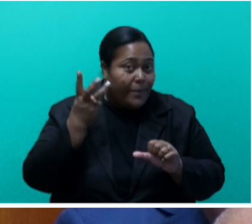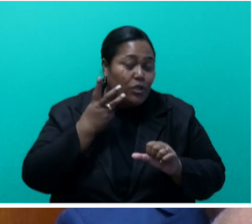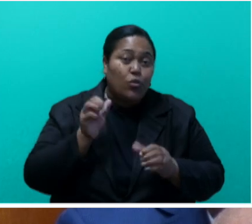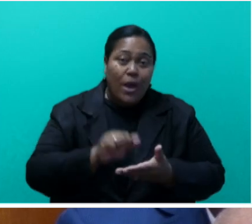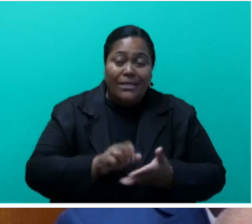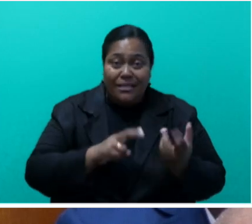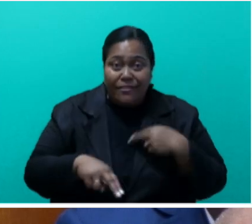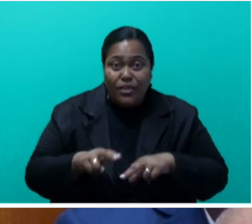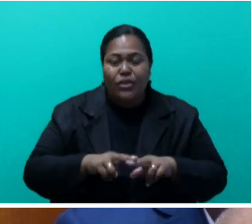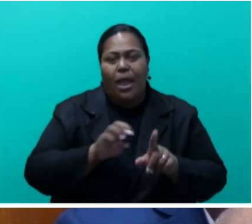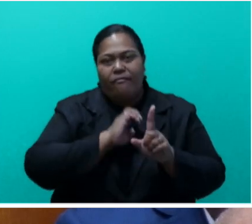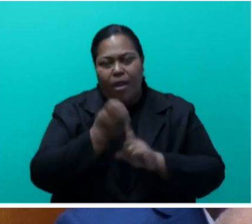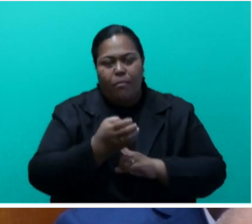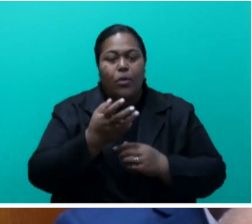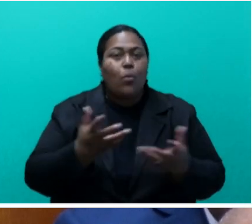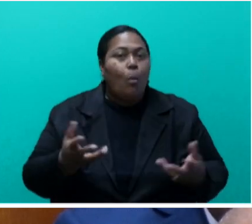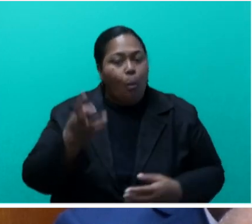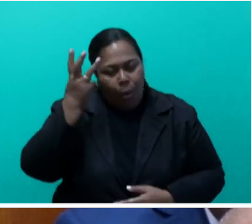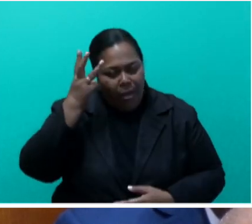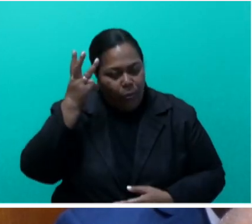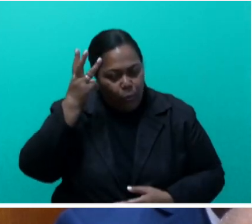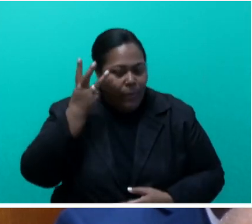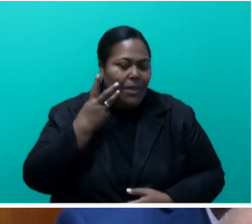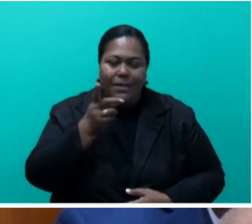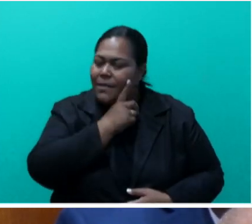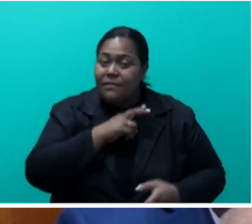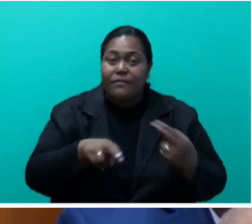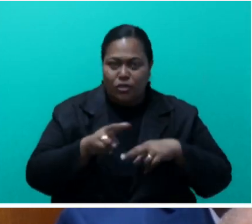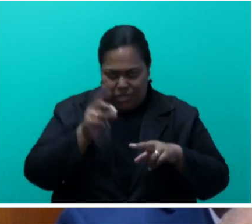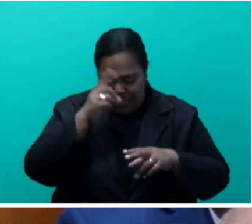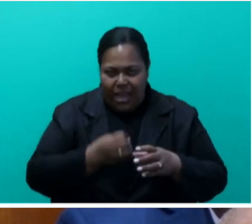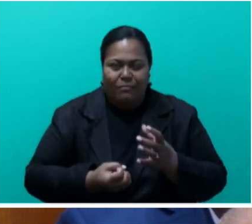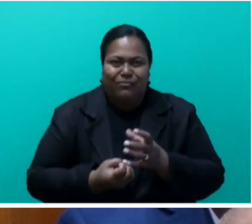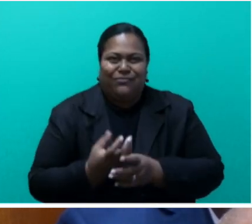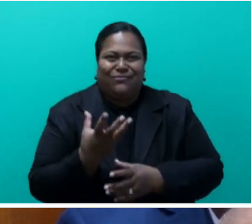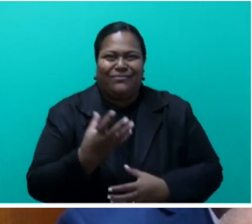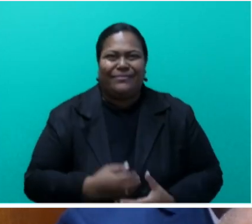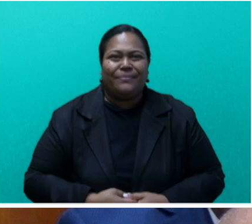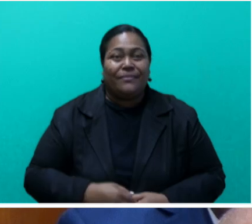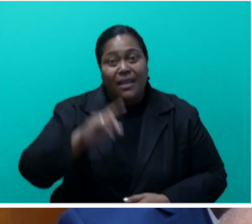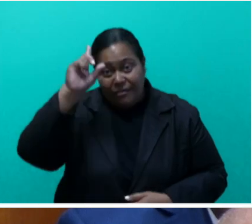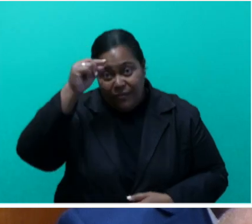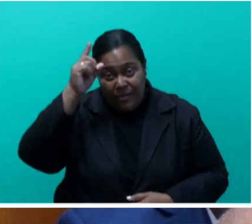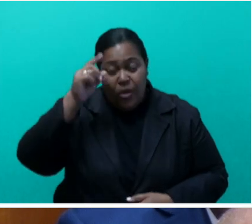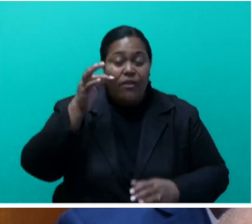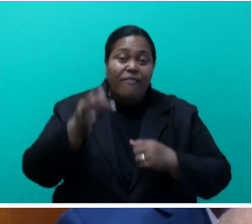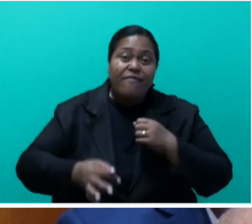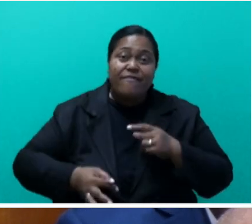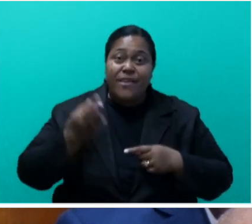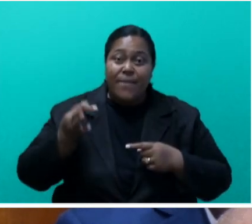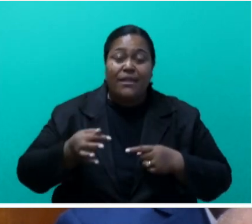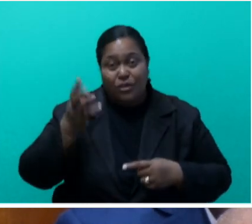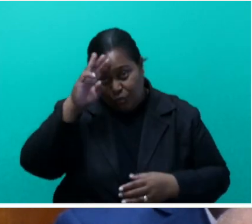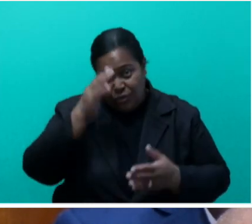an environment where Fijian women and girls can thrive. Notably, female students now make up 57% of our